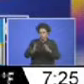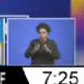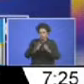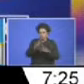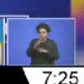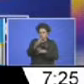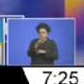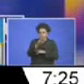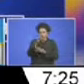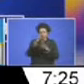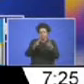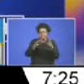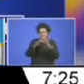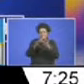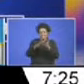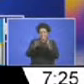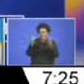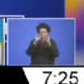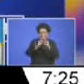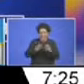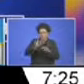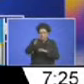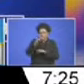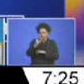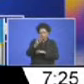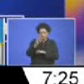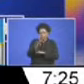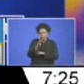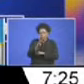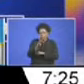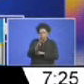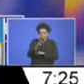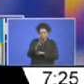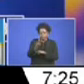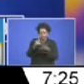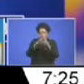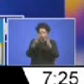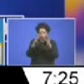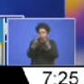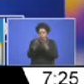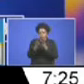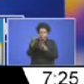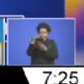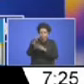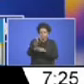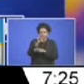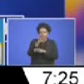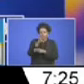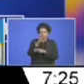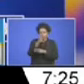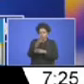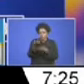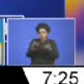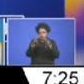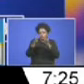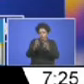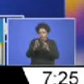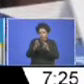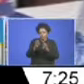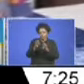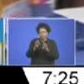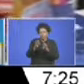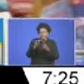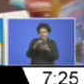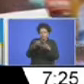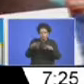Fest this Saturday on John F. Kennedy Drive in the Commonwealth Brewery backyard. The event is Kalik's way